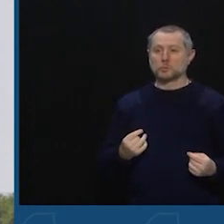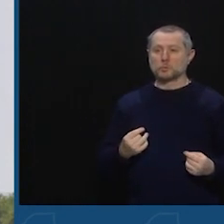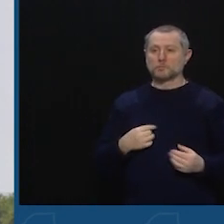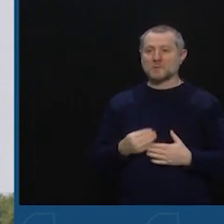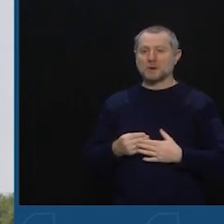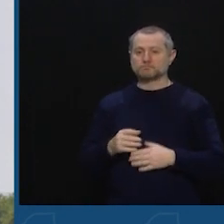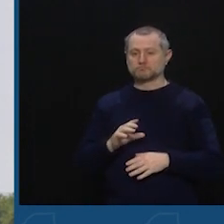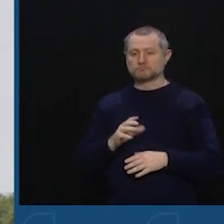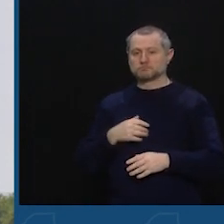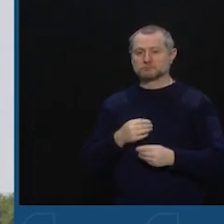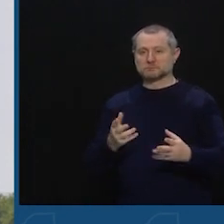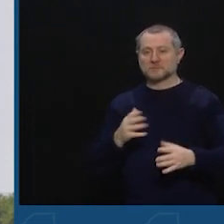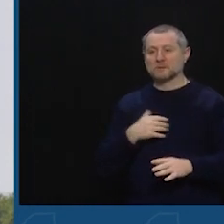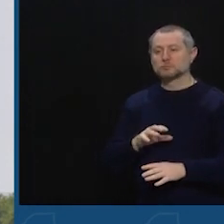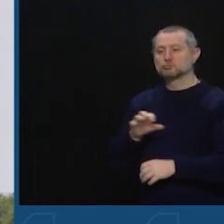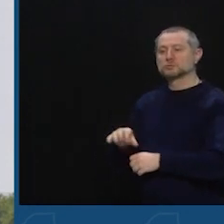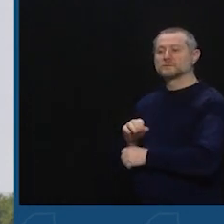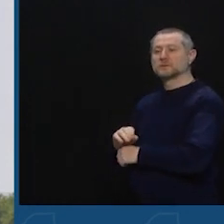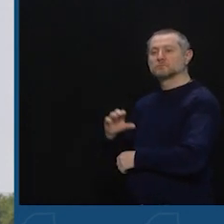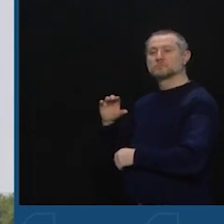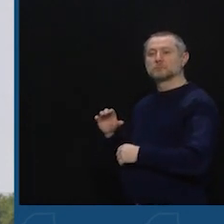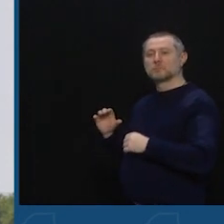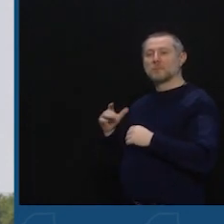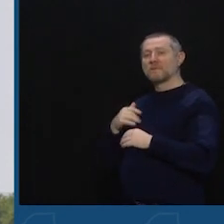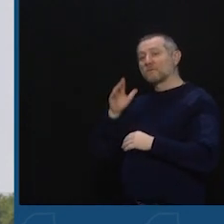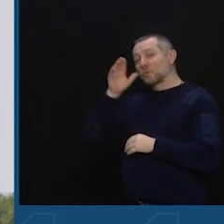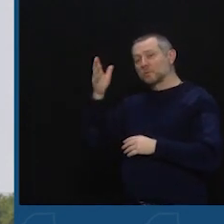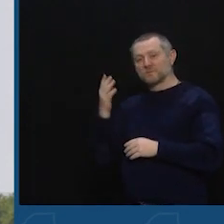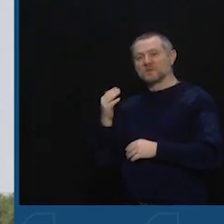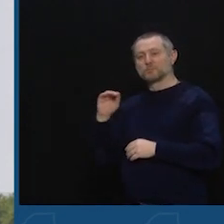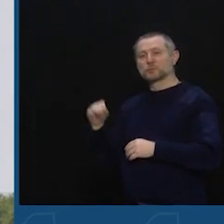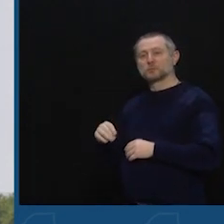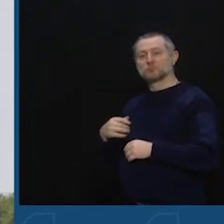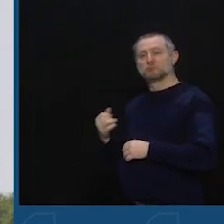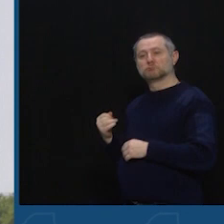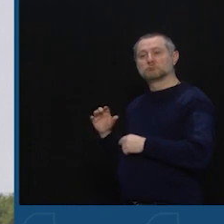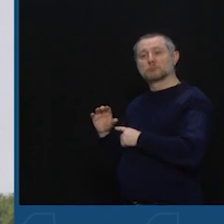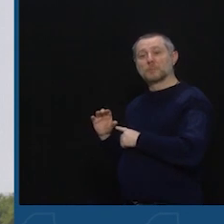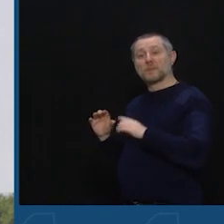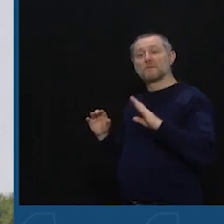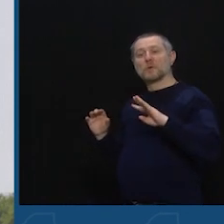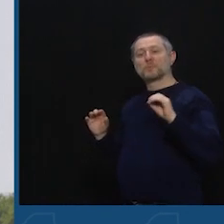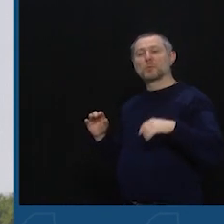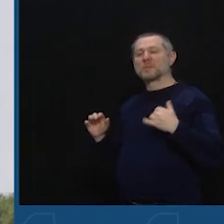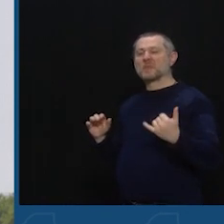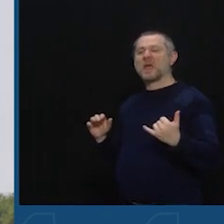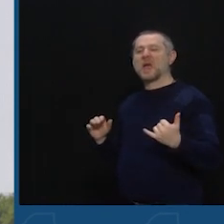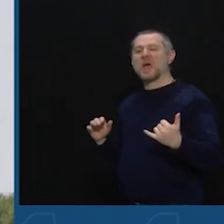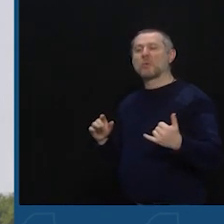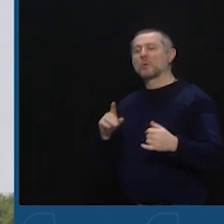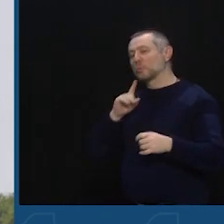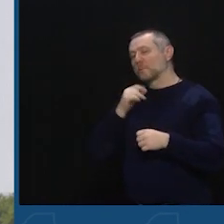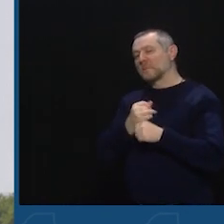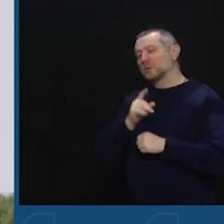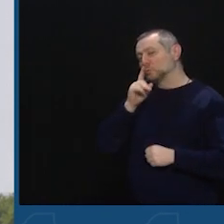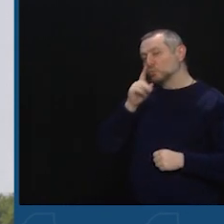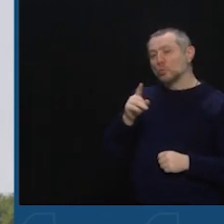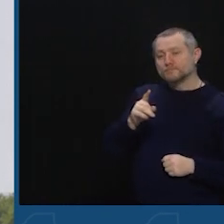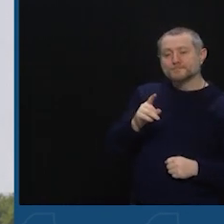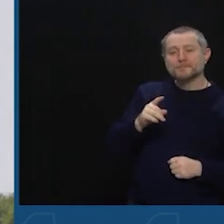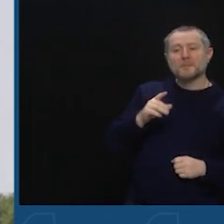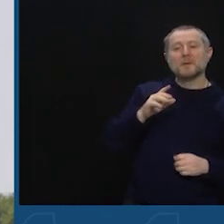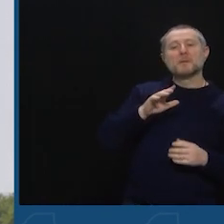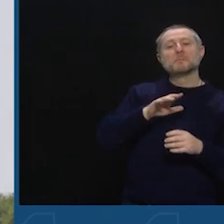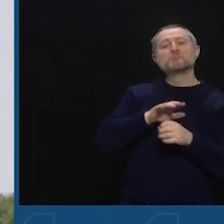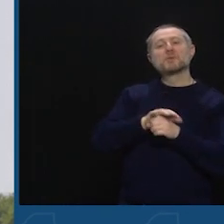years, 15%, because that's what I had to do as a local official. We have 4% now. I'm making sure that we have healthy reserves like